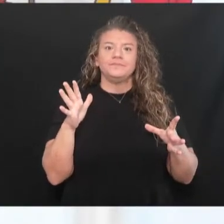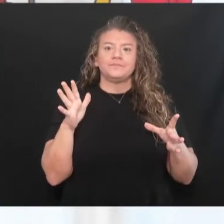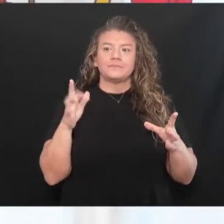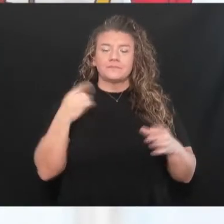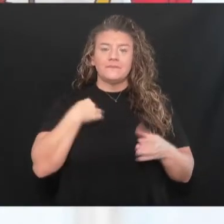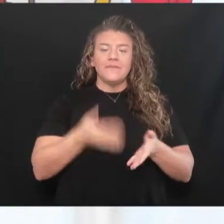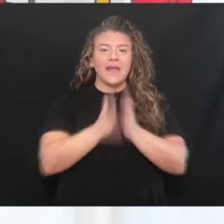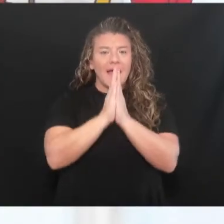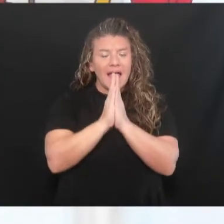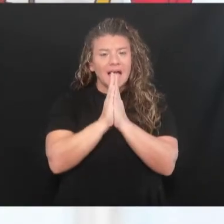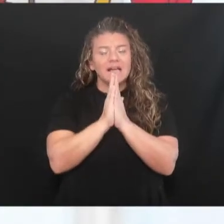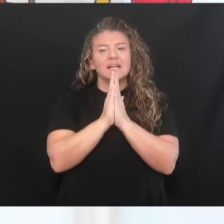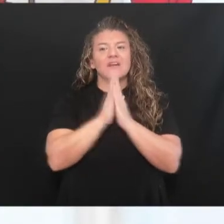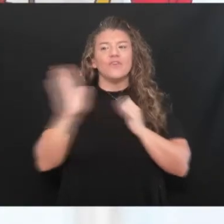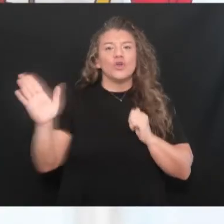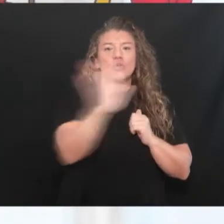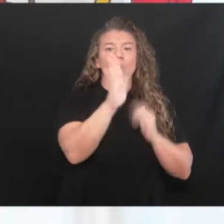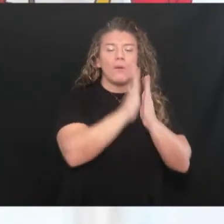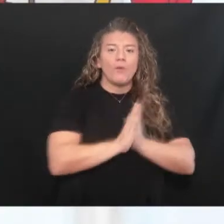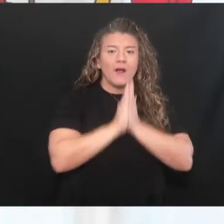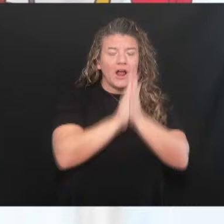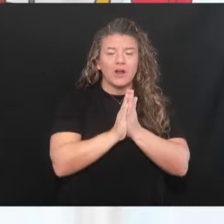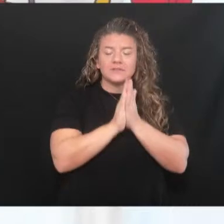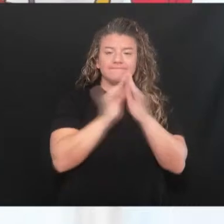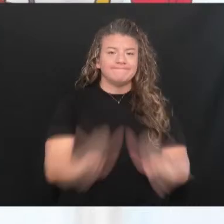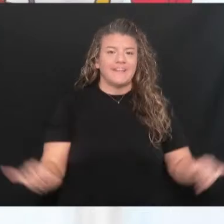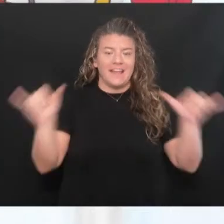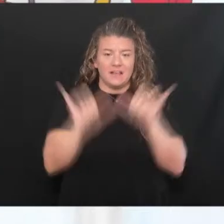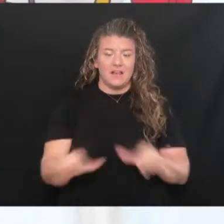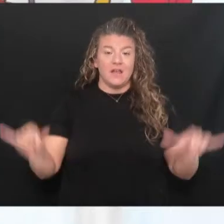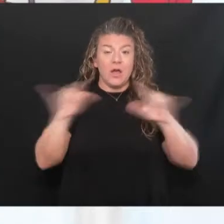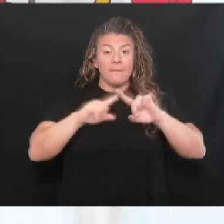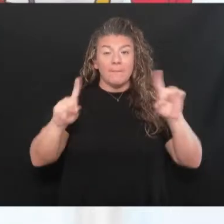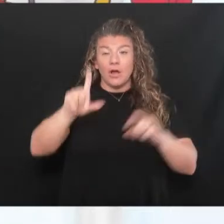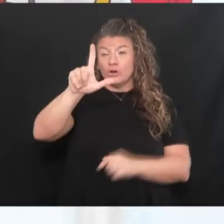I ask for your prayers like I always do, but our